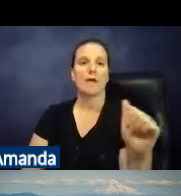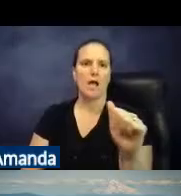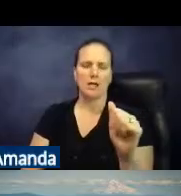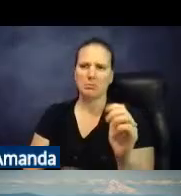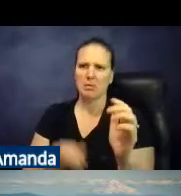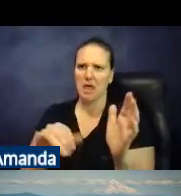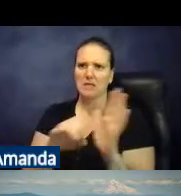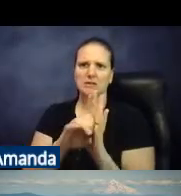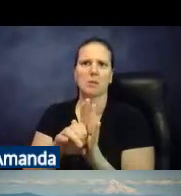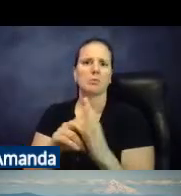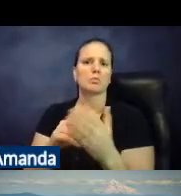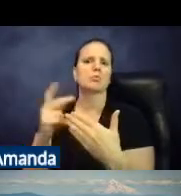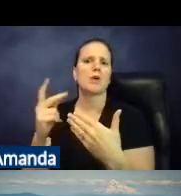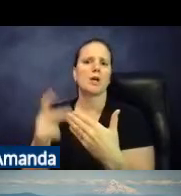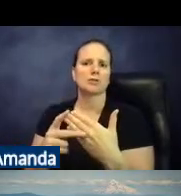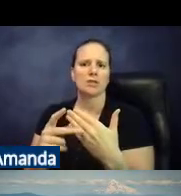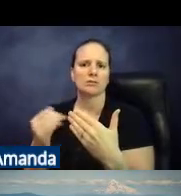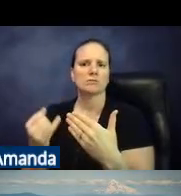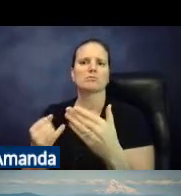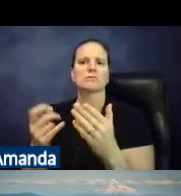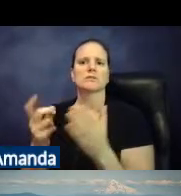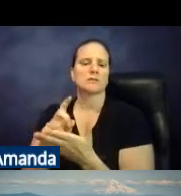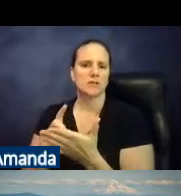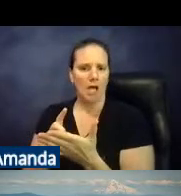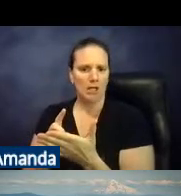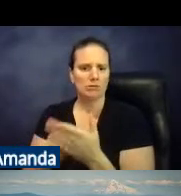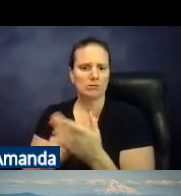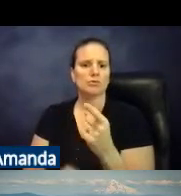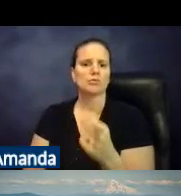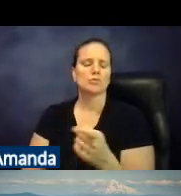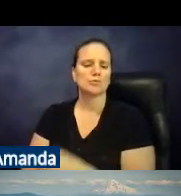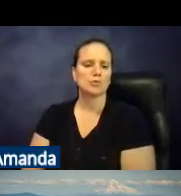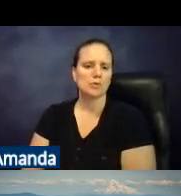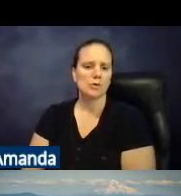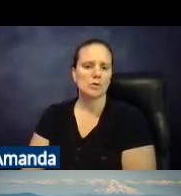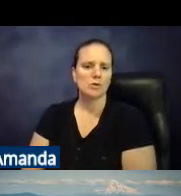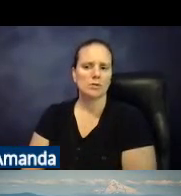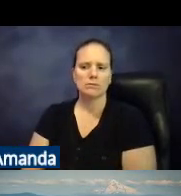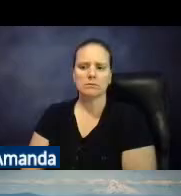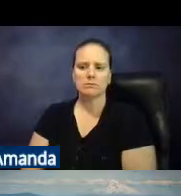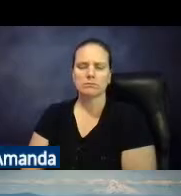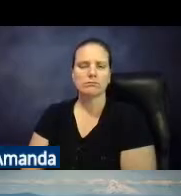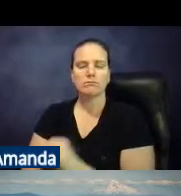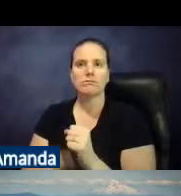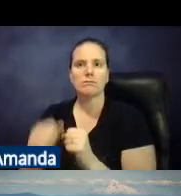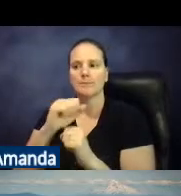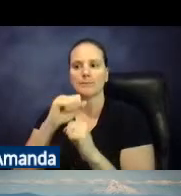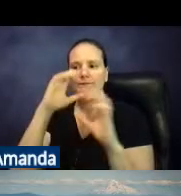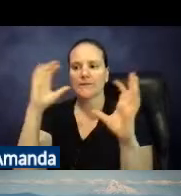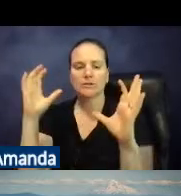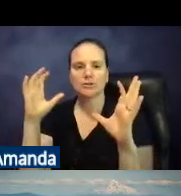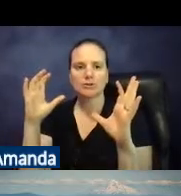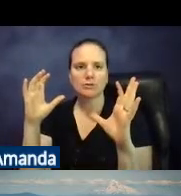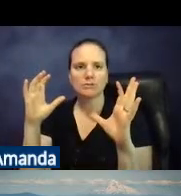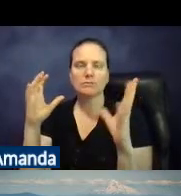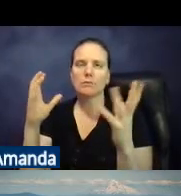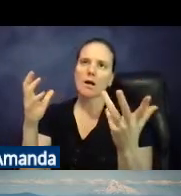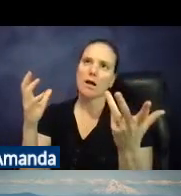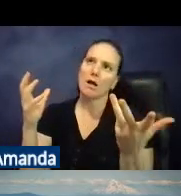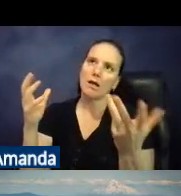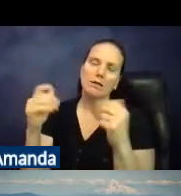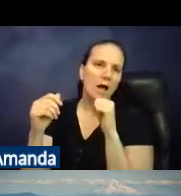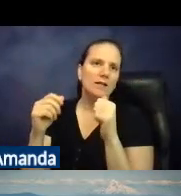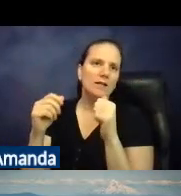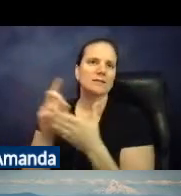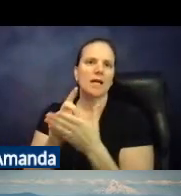that is designed to envision that would not designed, but it envisions that it